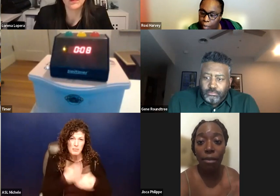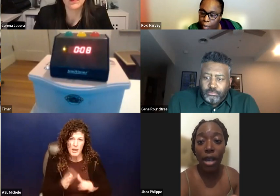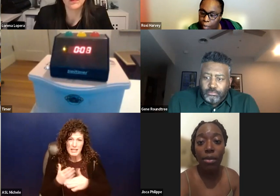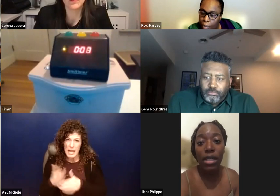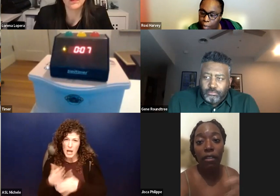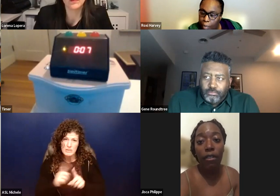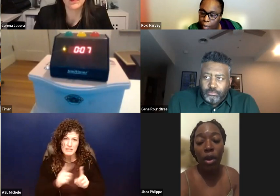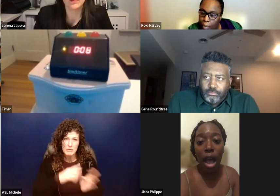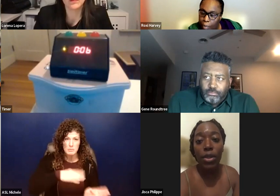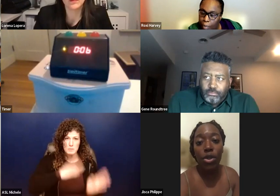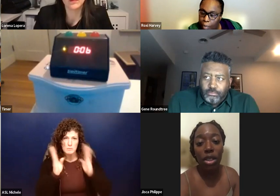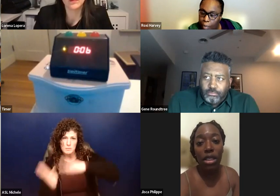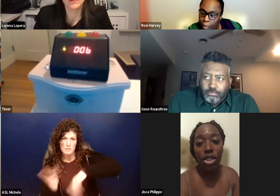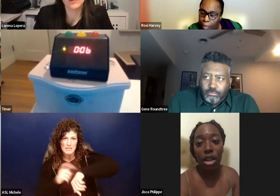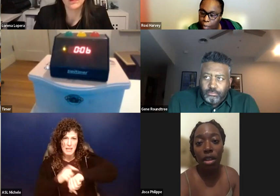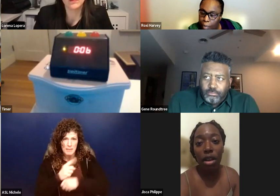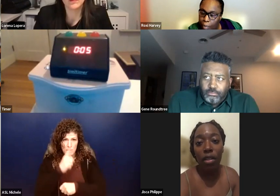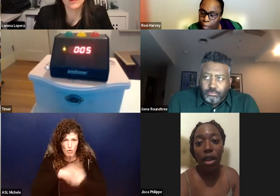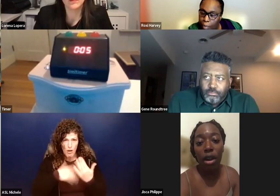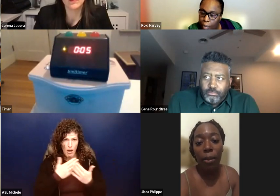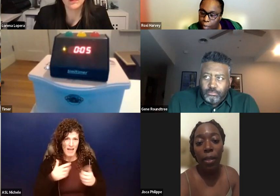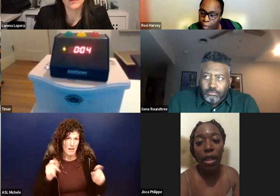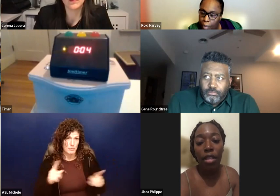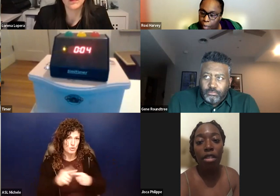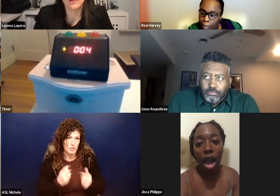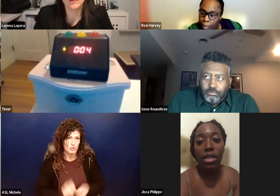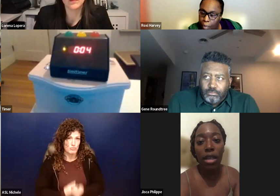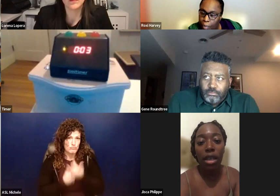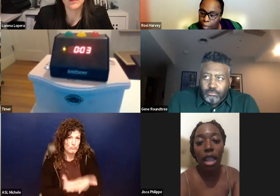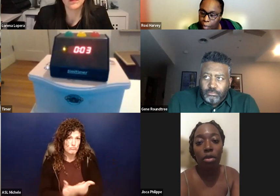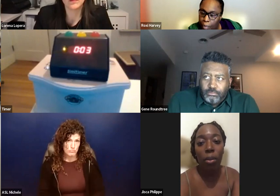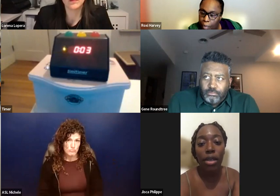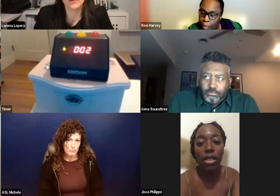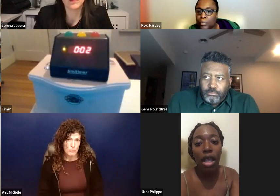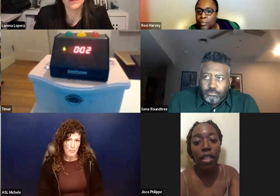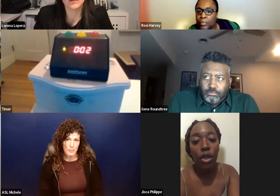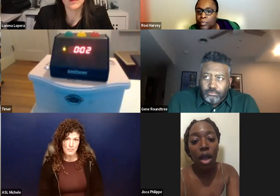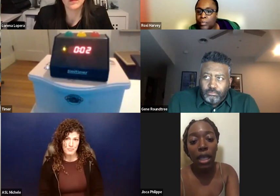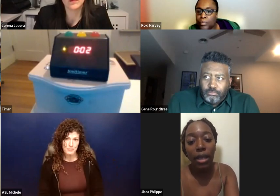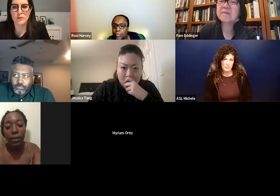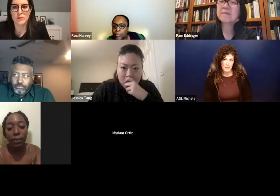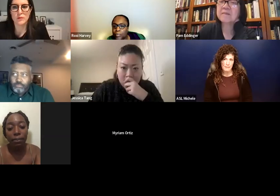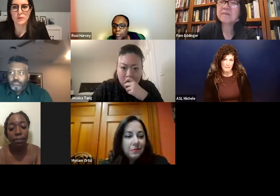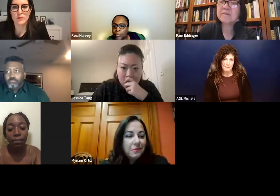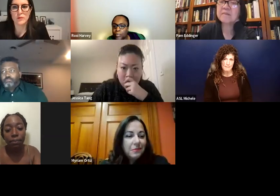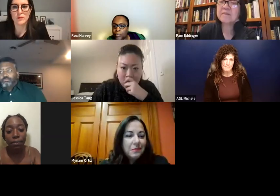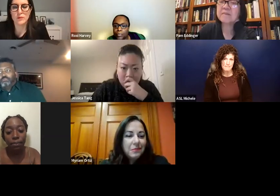different timeframes to give everyone the opportunity to share their thoughts and remarks. Thank you all again.